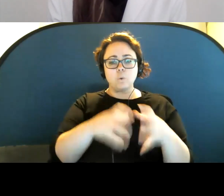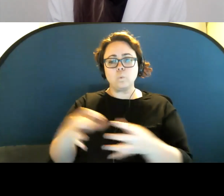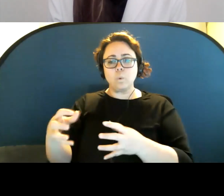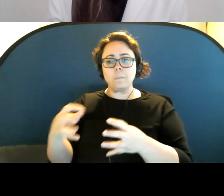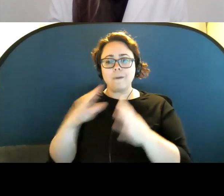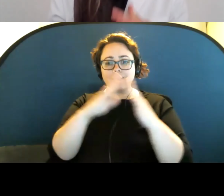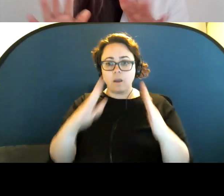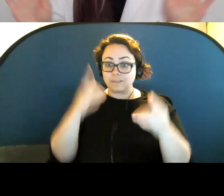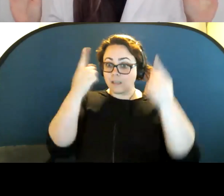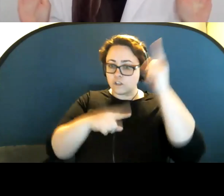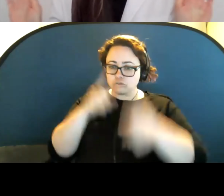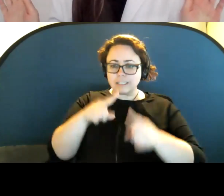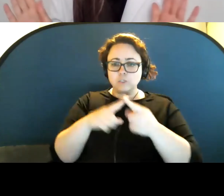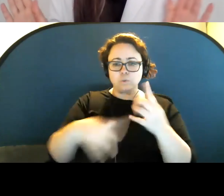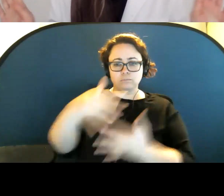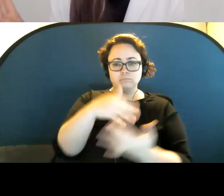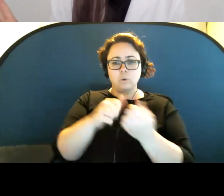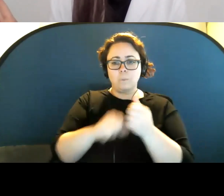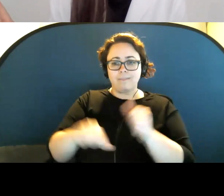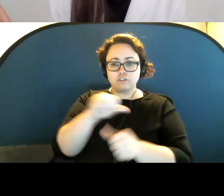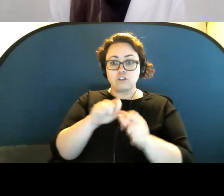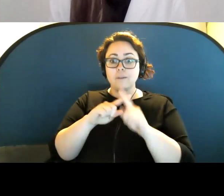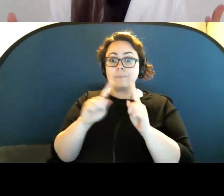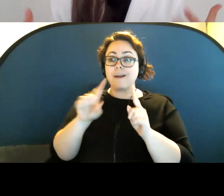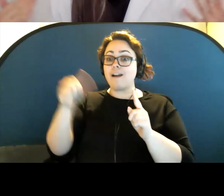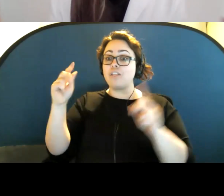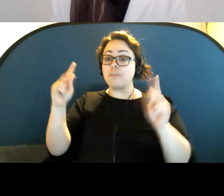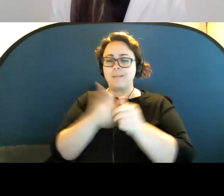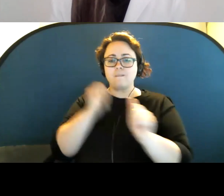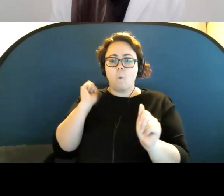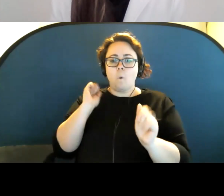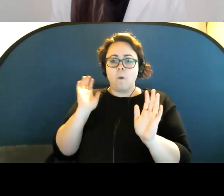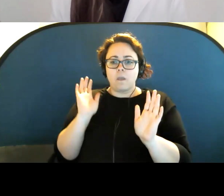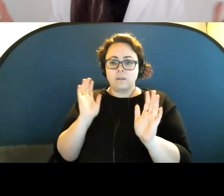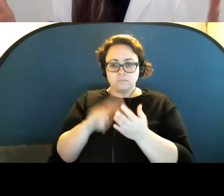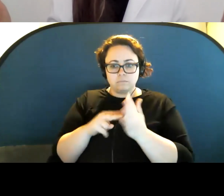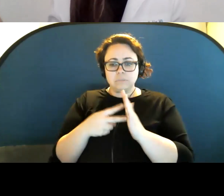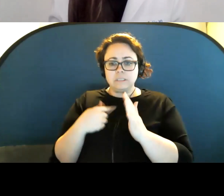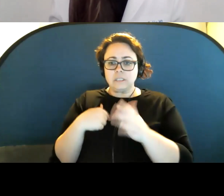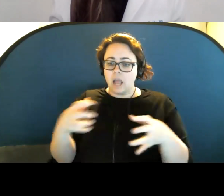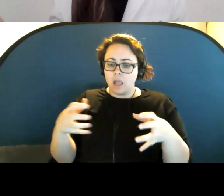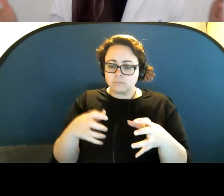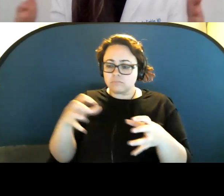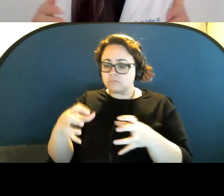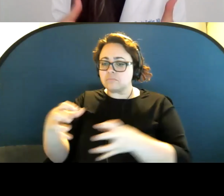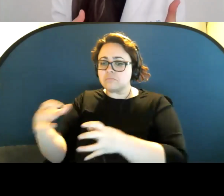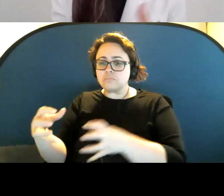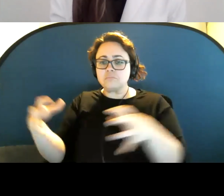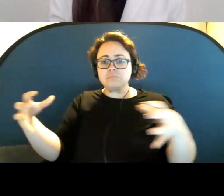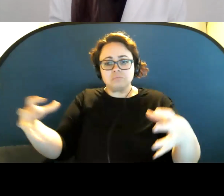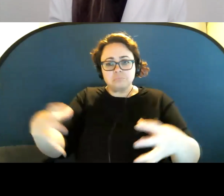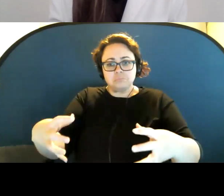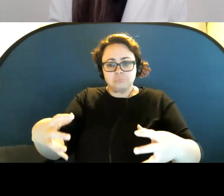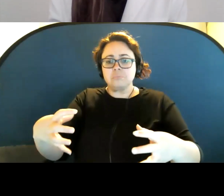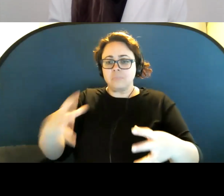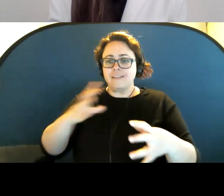other, but avoid interaction with everybody else, basically taking extra precautions with people outside the pod, but